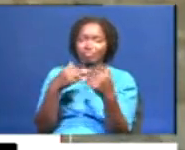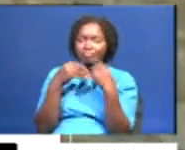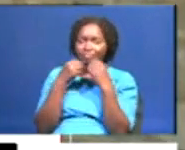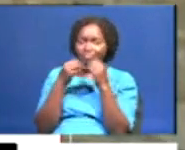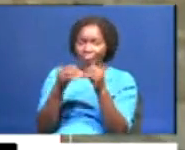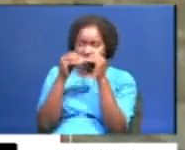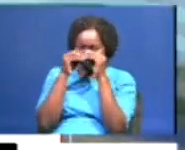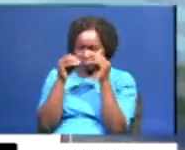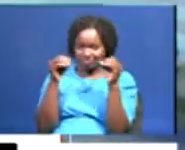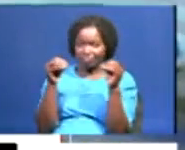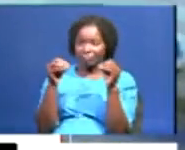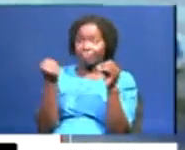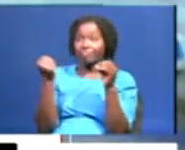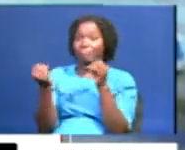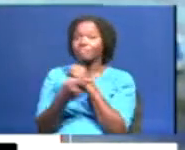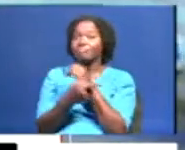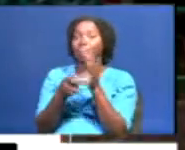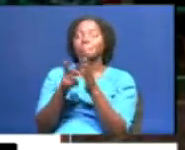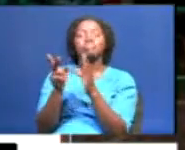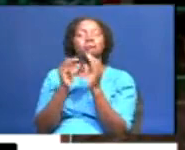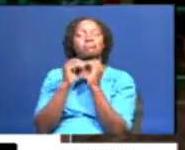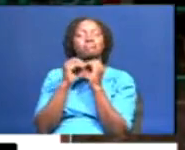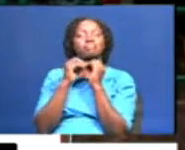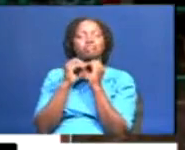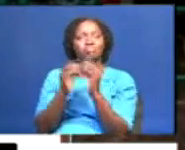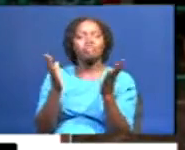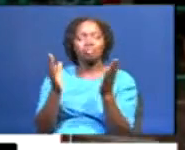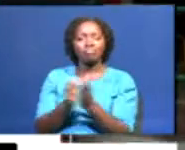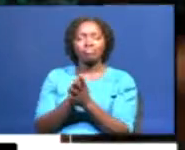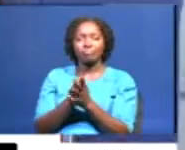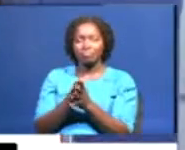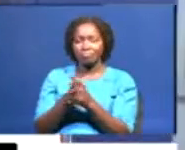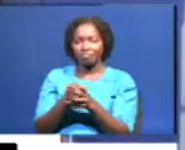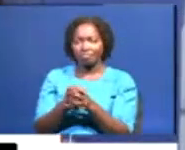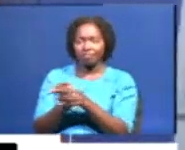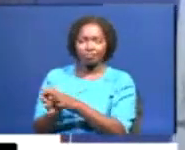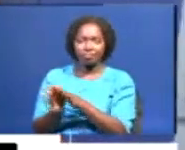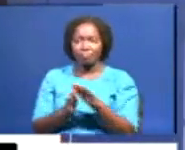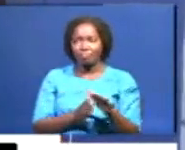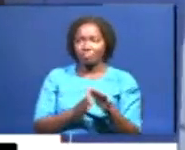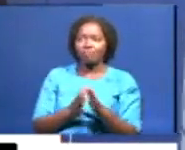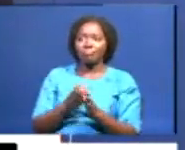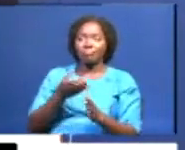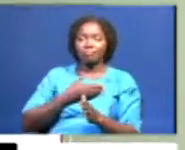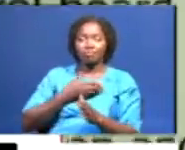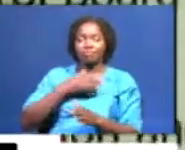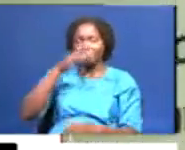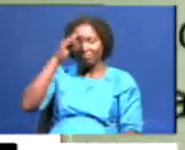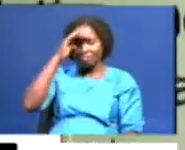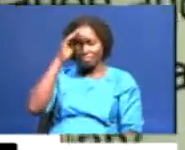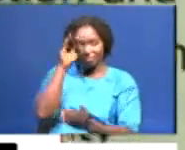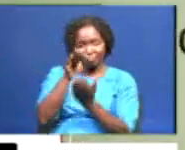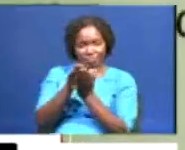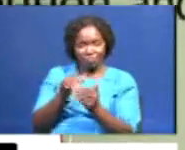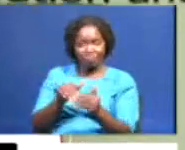have 5 months. They have not been paid salaries. Elsewhere, owners of liquor stores that do not adhere to rules